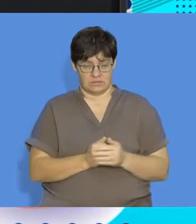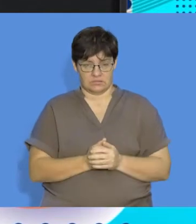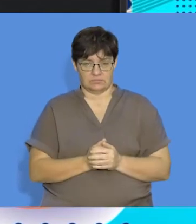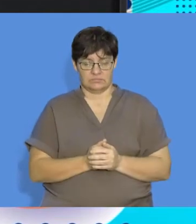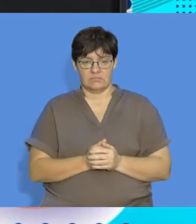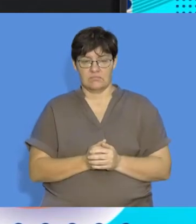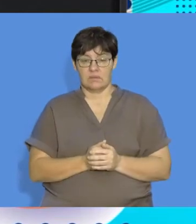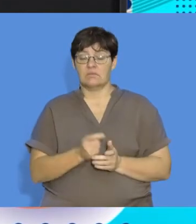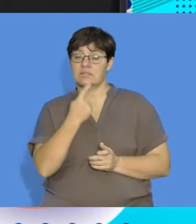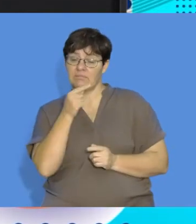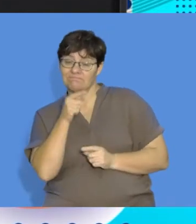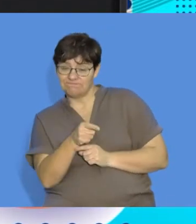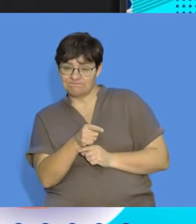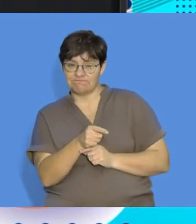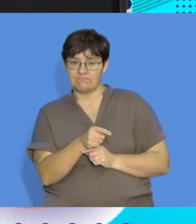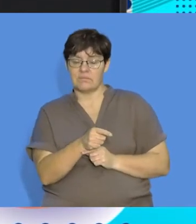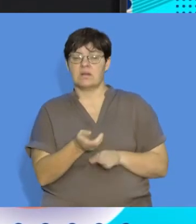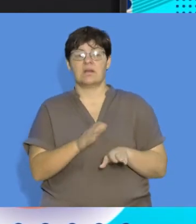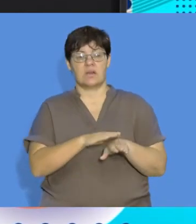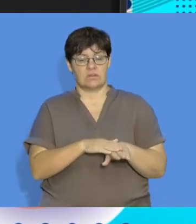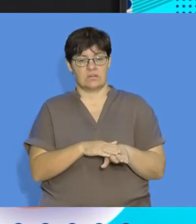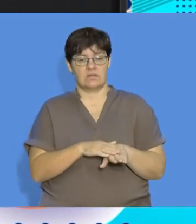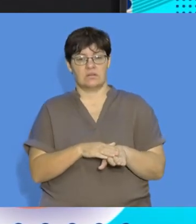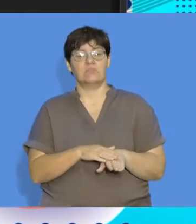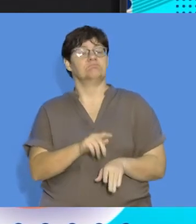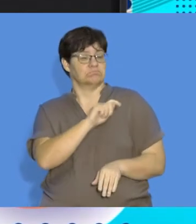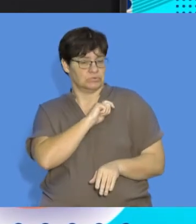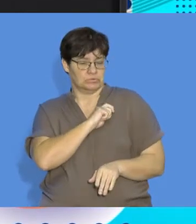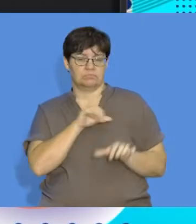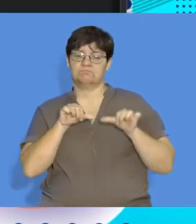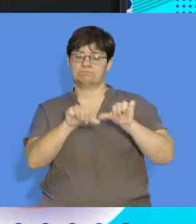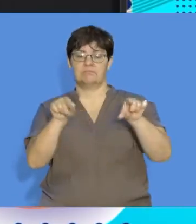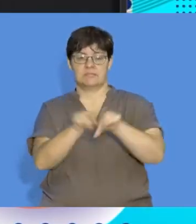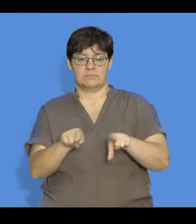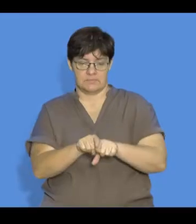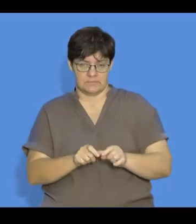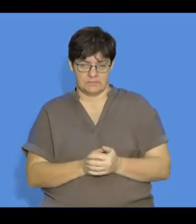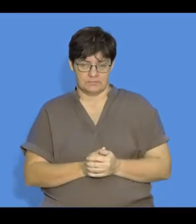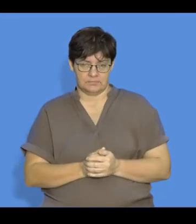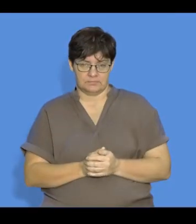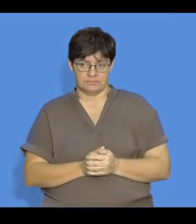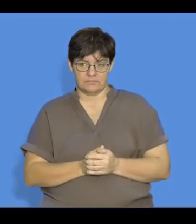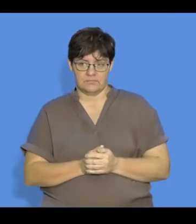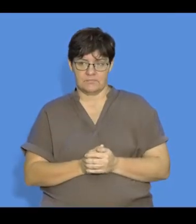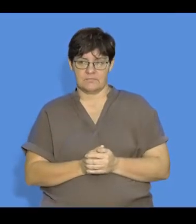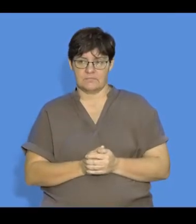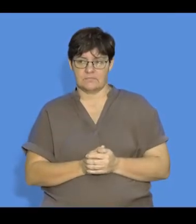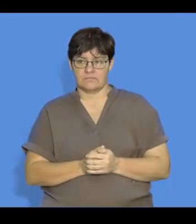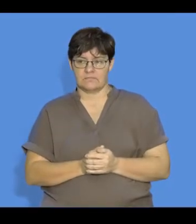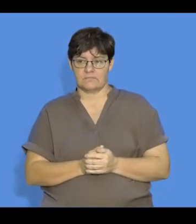can safely say that in a series circuit, current indeed remains constant. Right. Okay, now let's